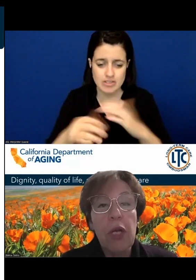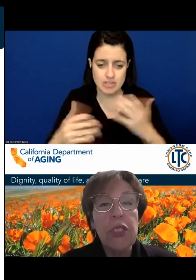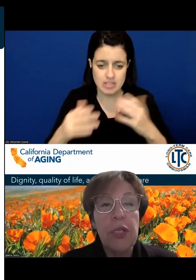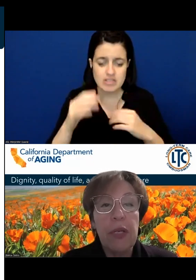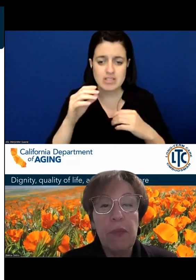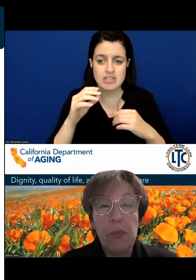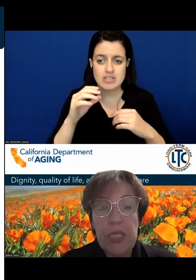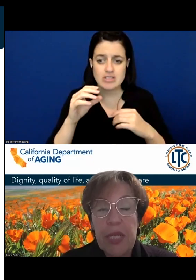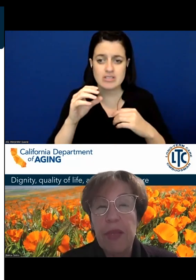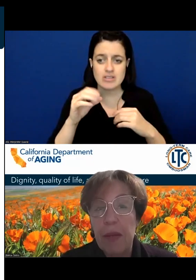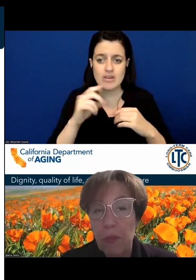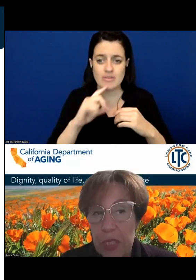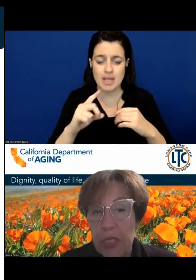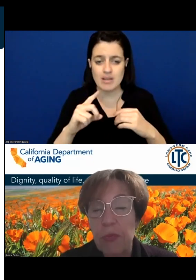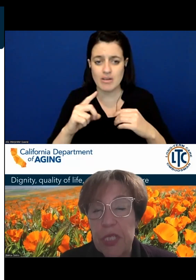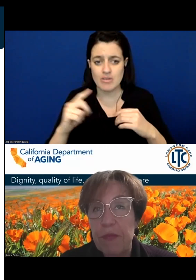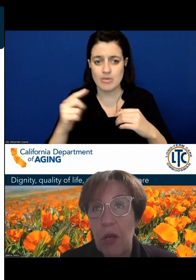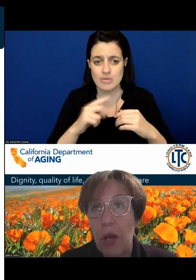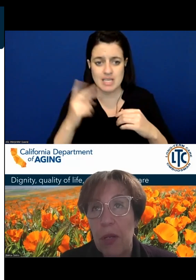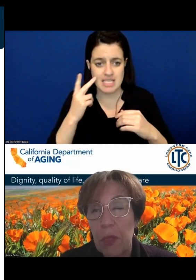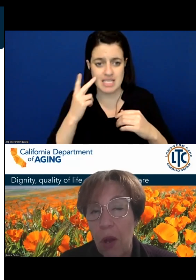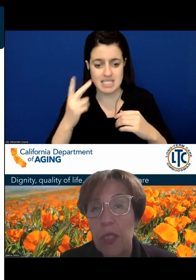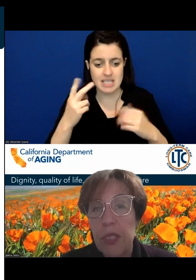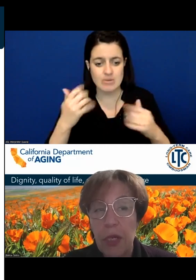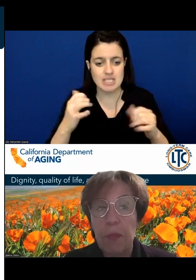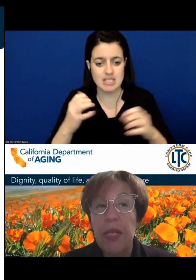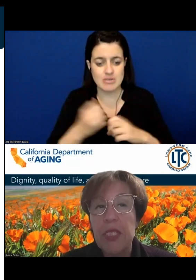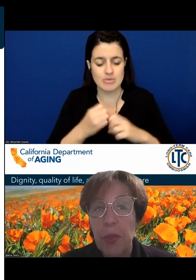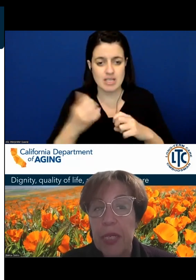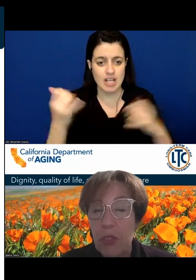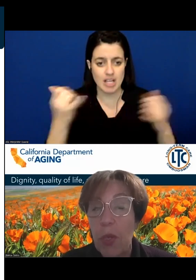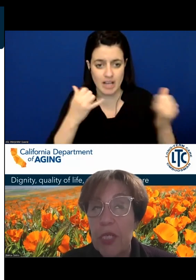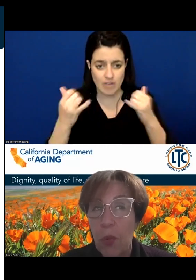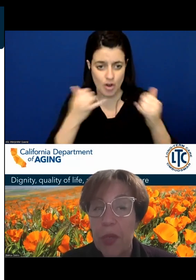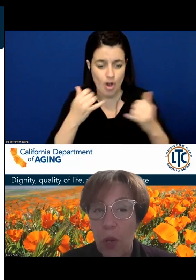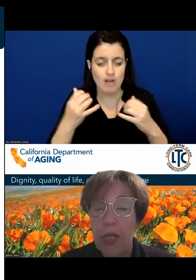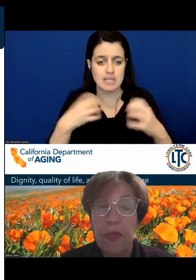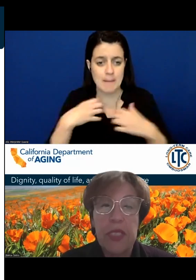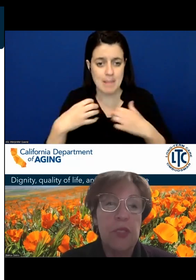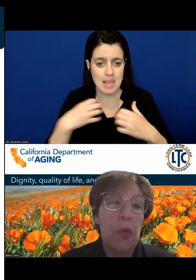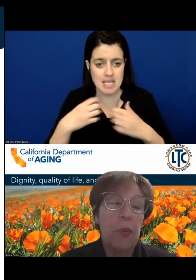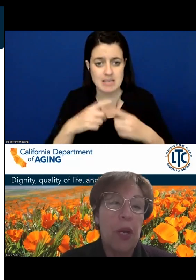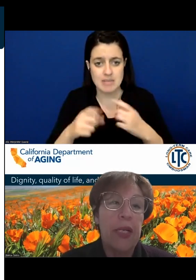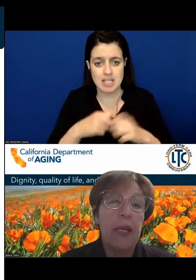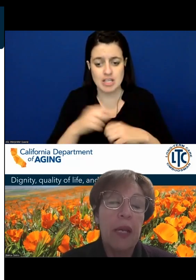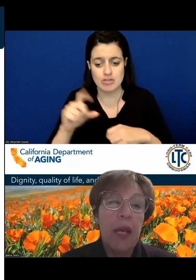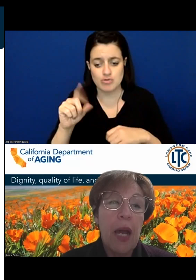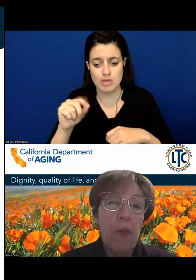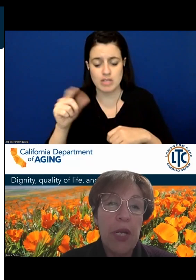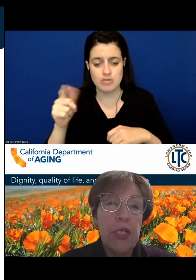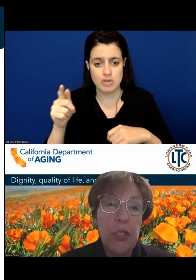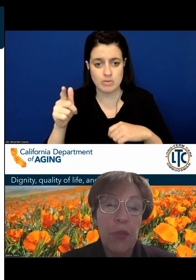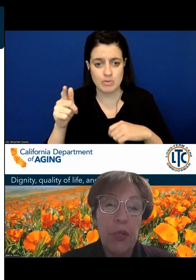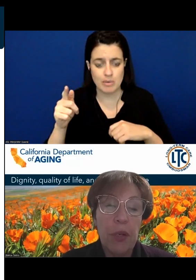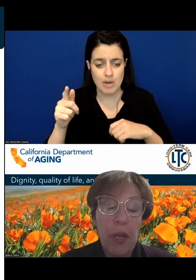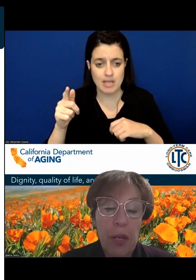by and large, we see that we still received calls on complaints, but in 2021, and this is what I